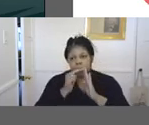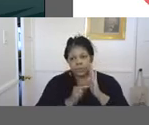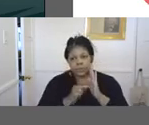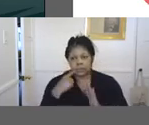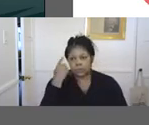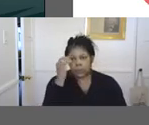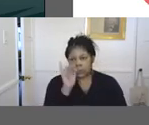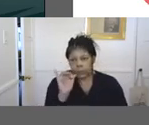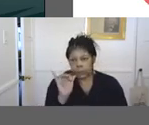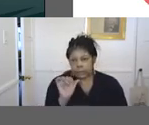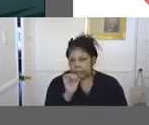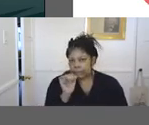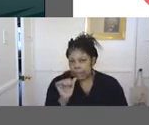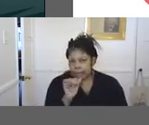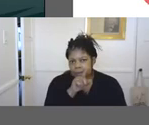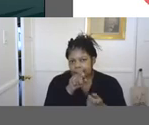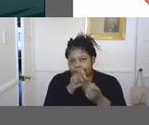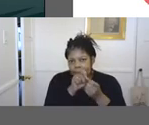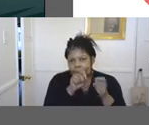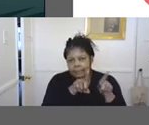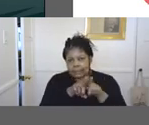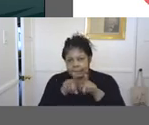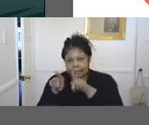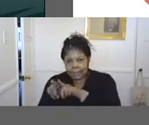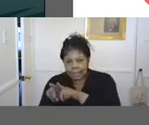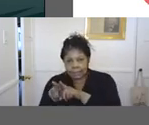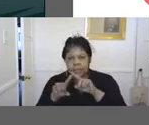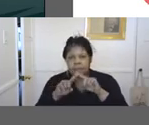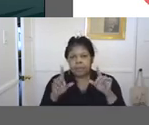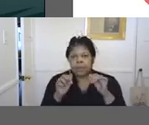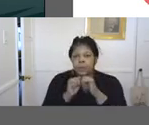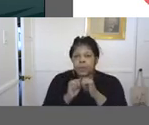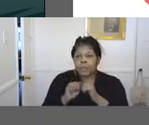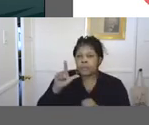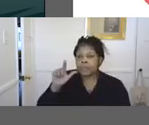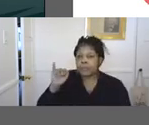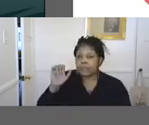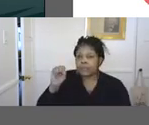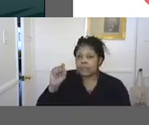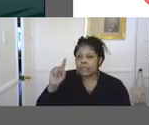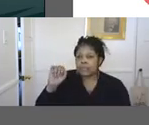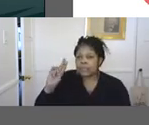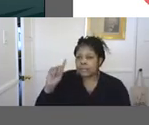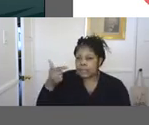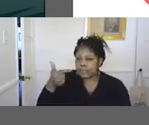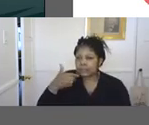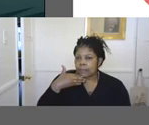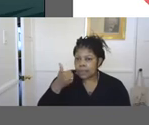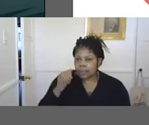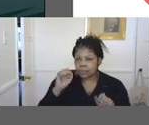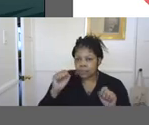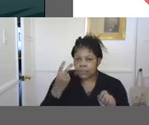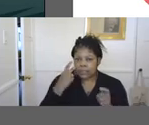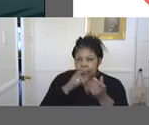the same. But you do get a better, with the listing, when they ask for a specific name of brush, it's a little